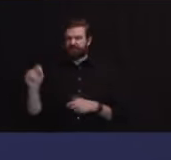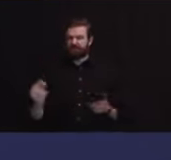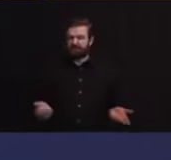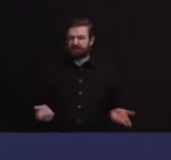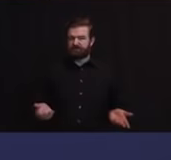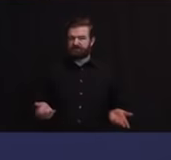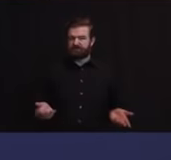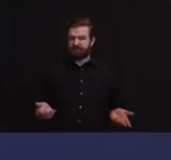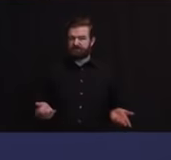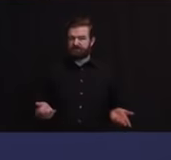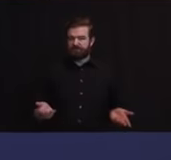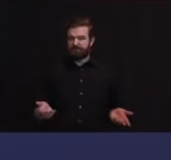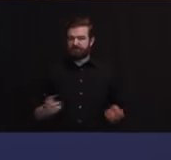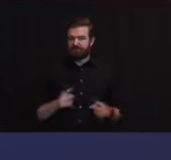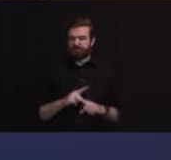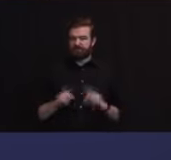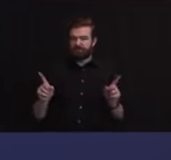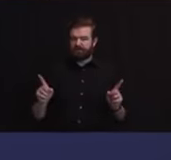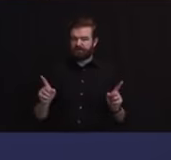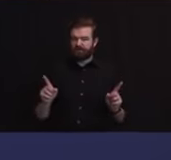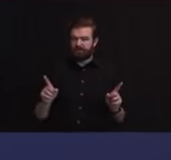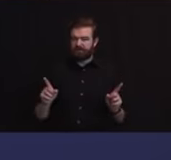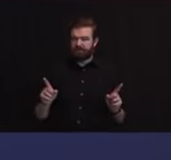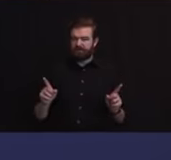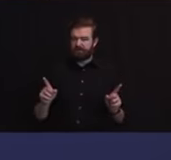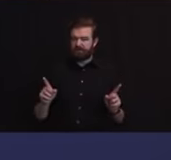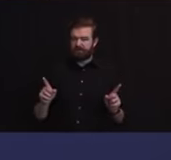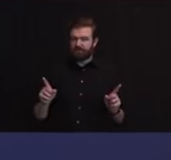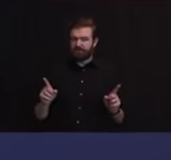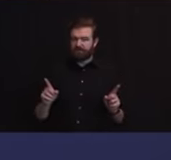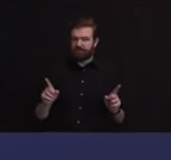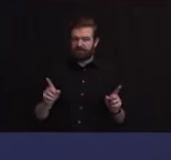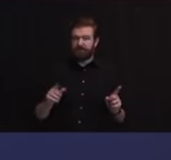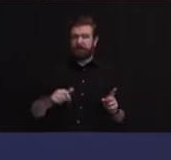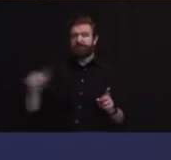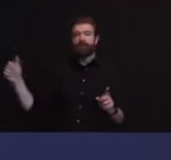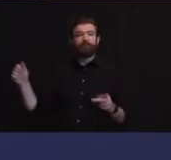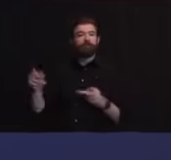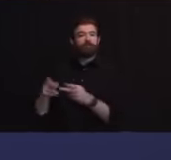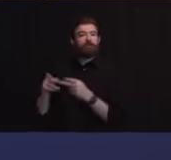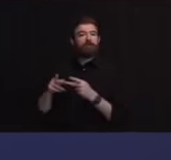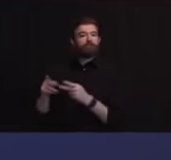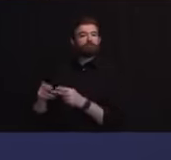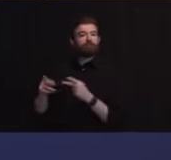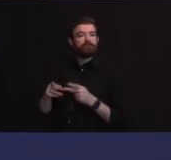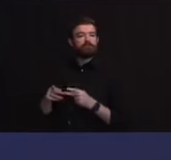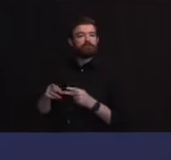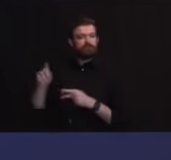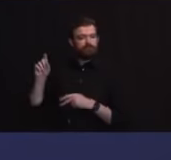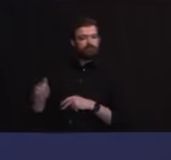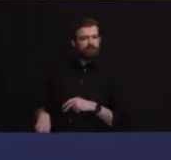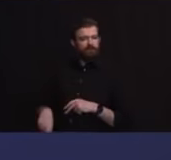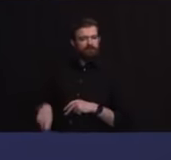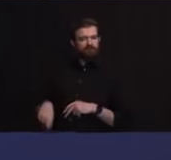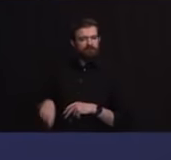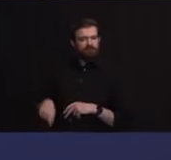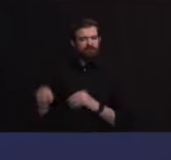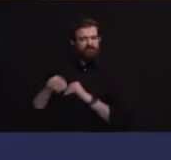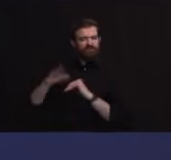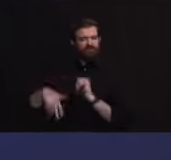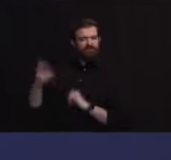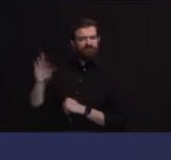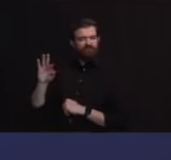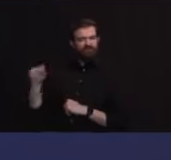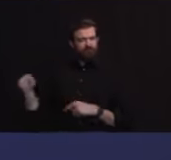to sit in other locations, obviously, according to the CDC so far. Is there anything magical about the 6